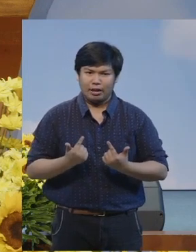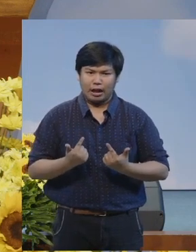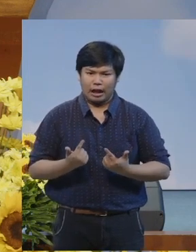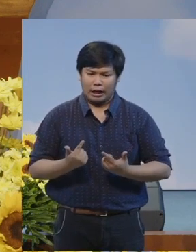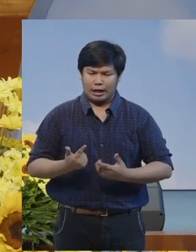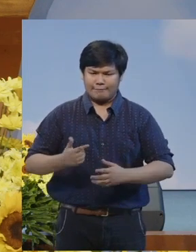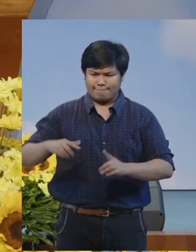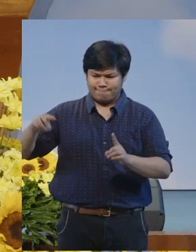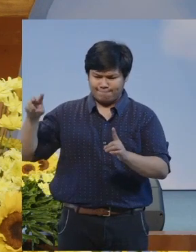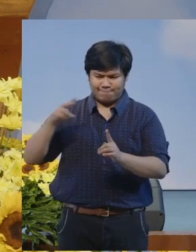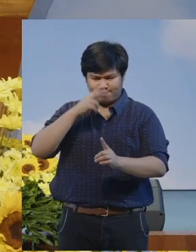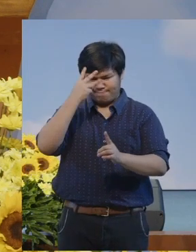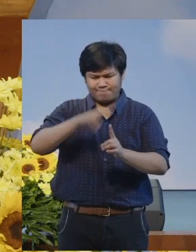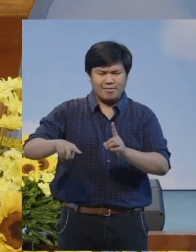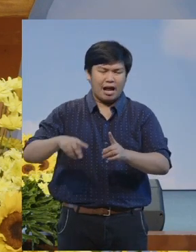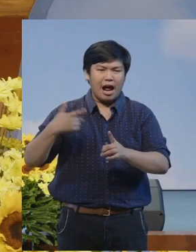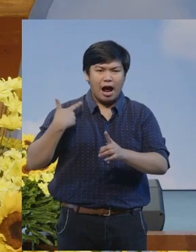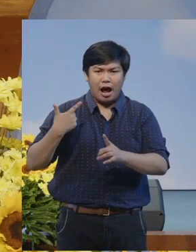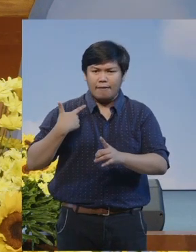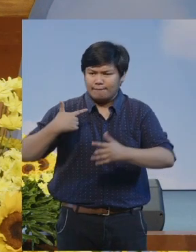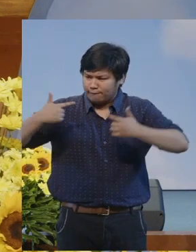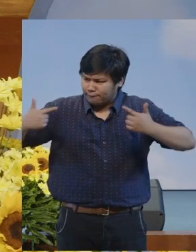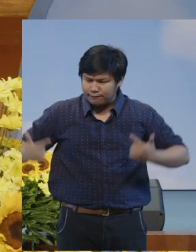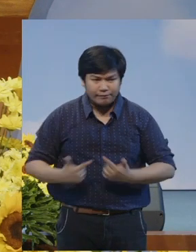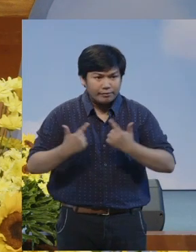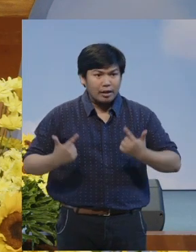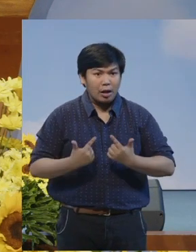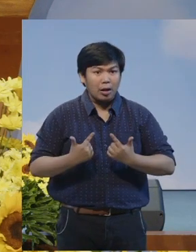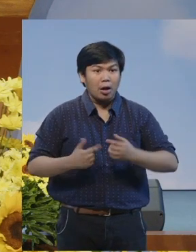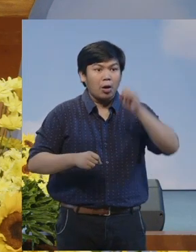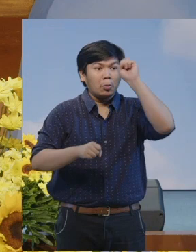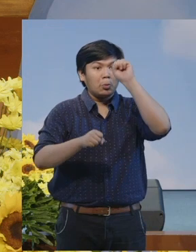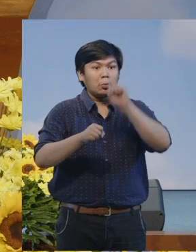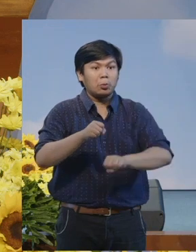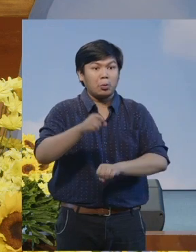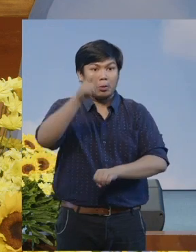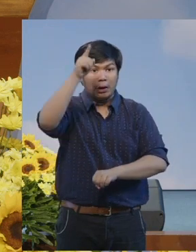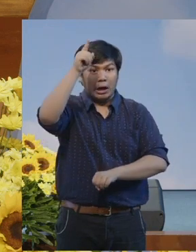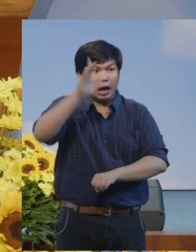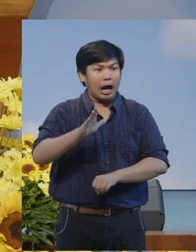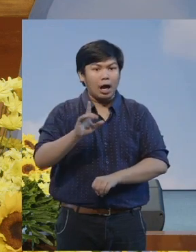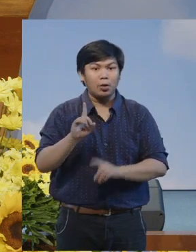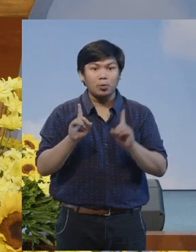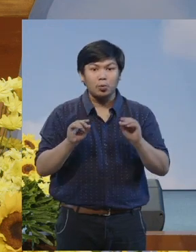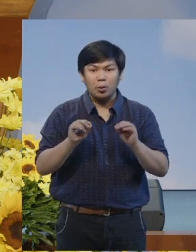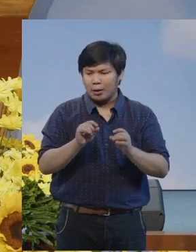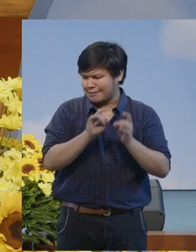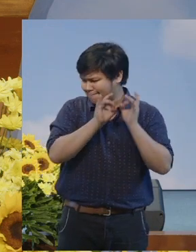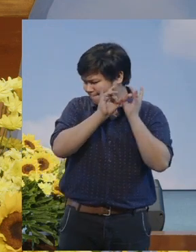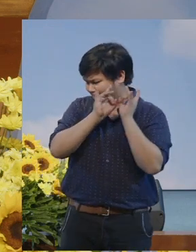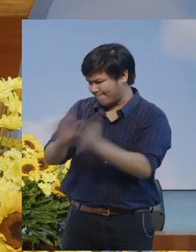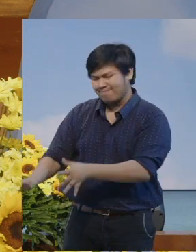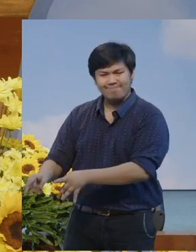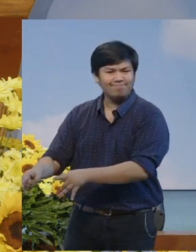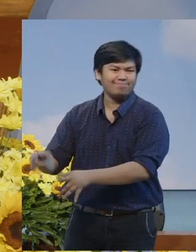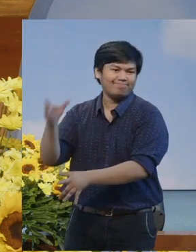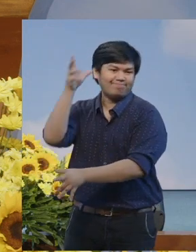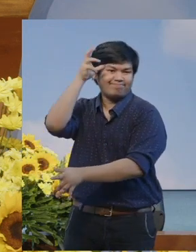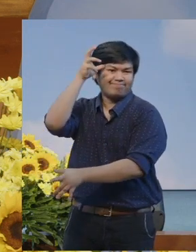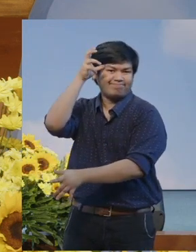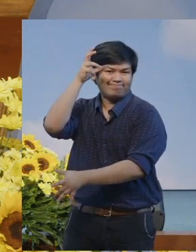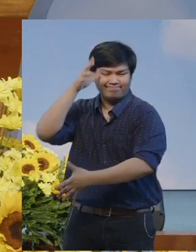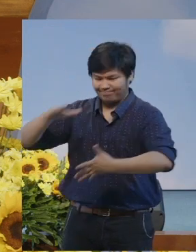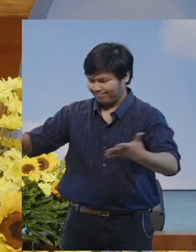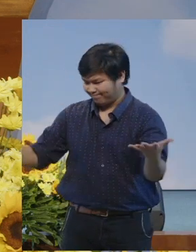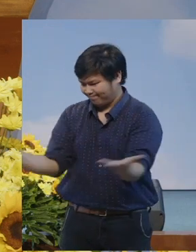midst and you sinned. So I cast you as a profane thing from the mountain of God and I destroyed